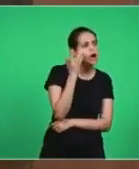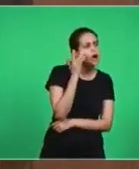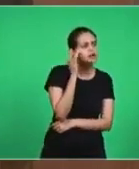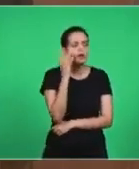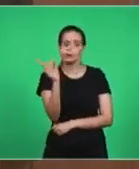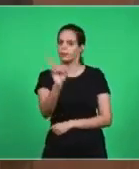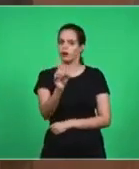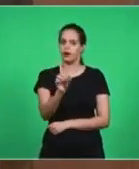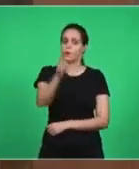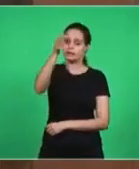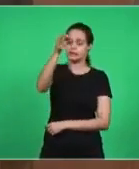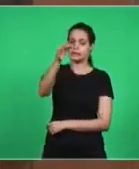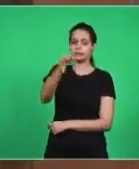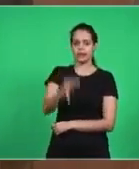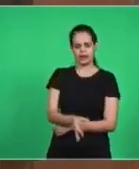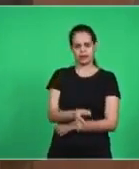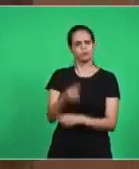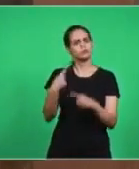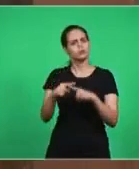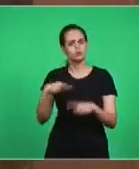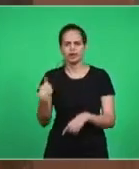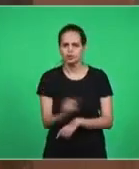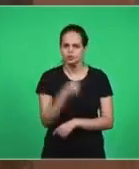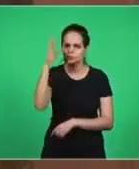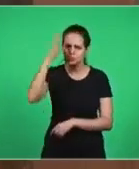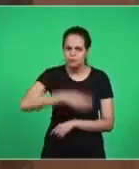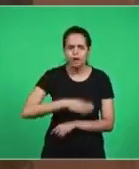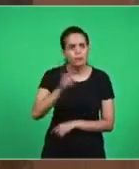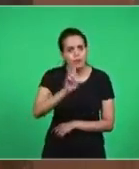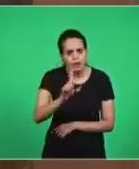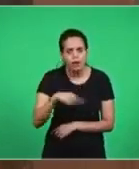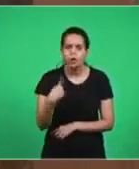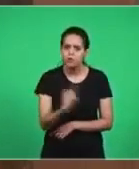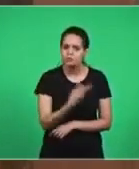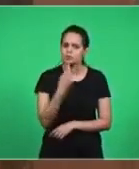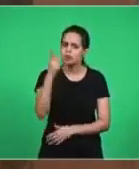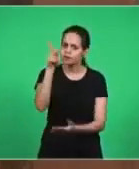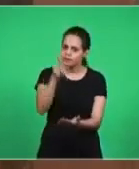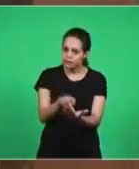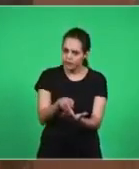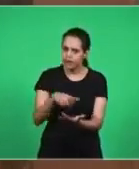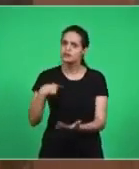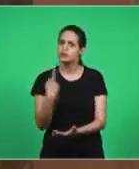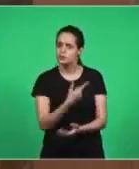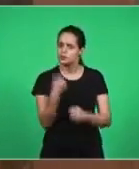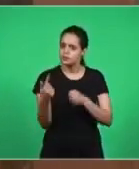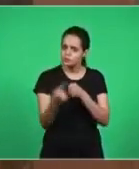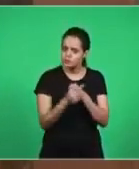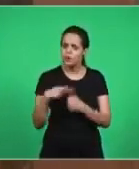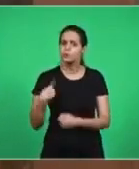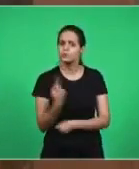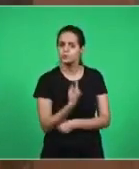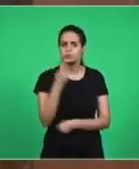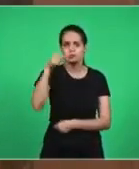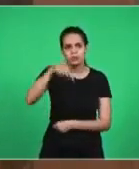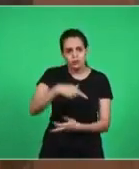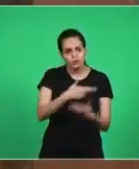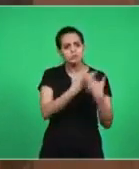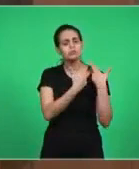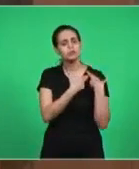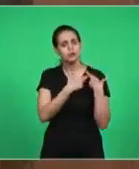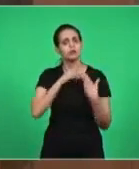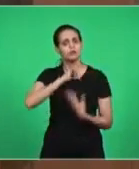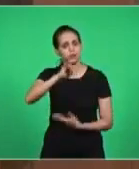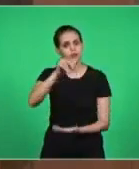about this. There's no excuse. Is it because we are evil? No, we need to say the truth. This is our role. We